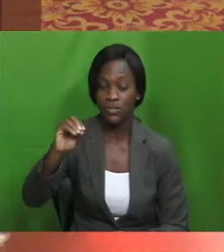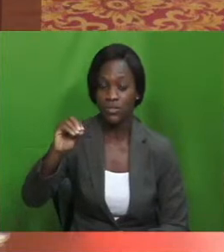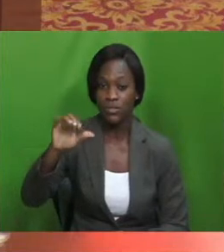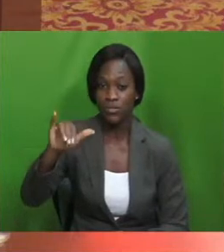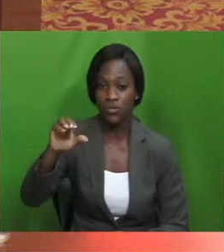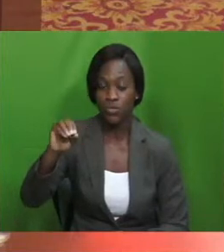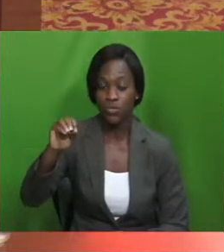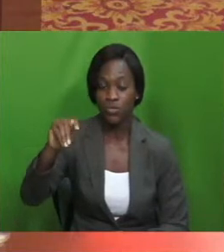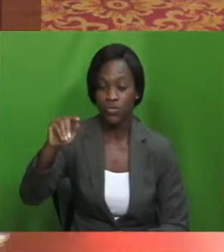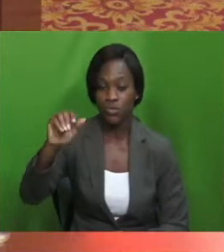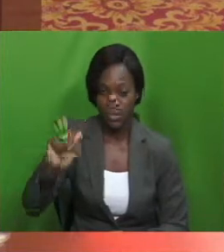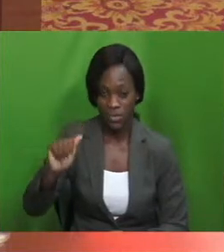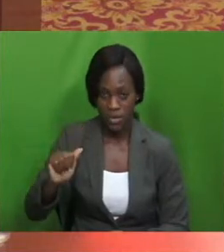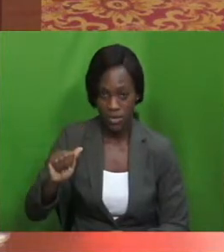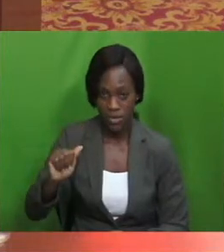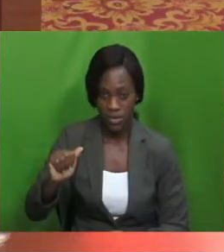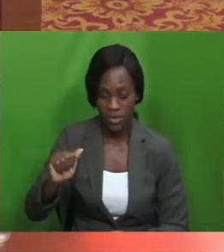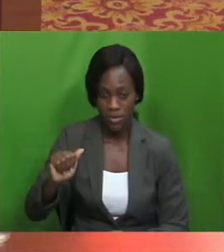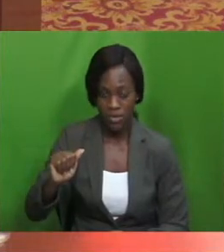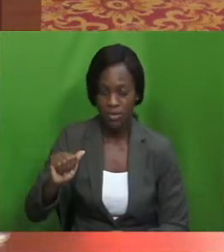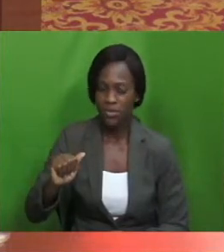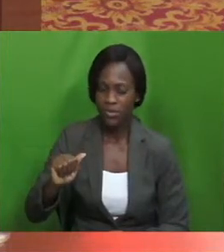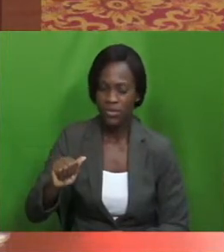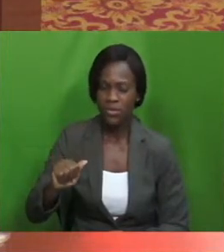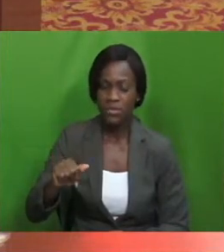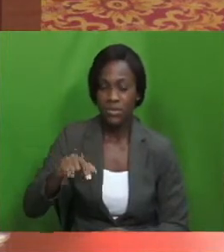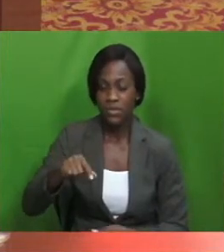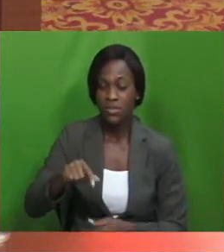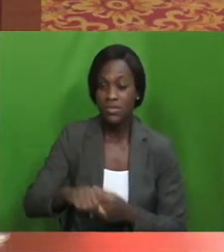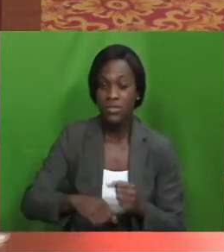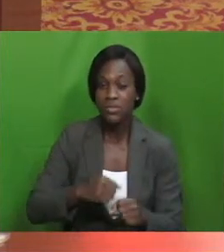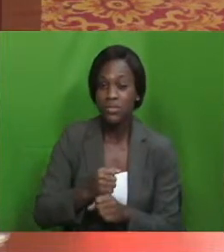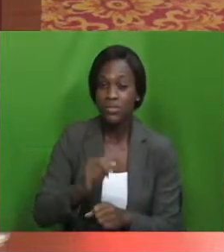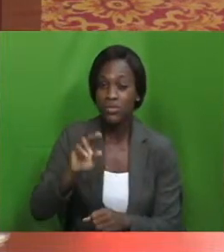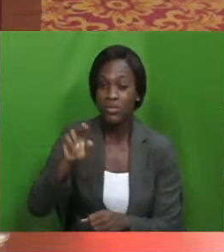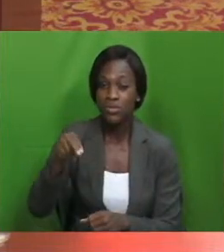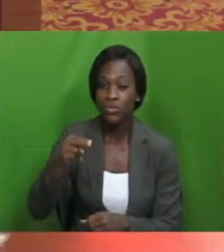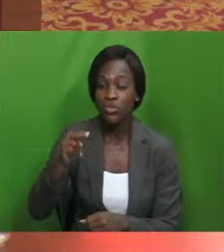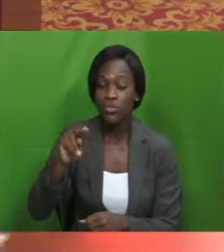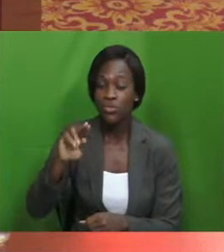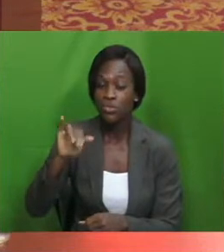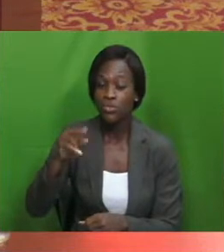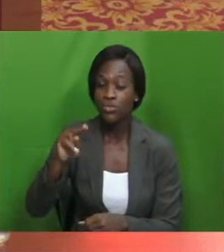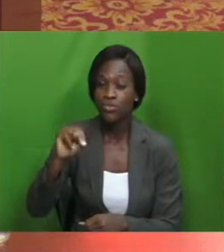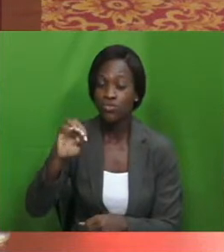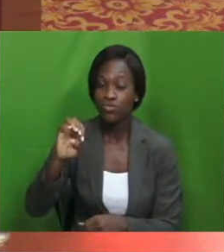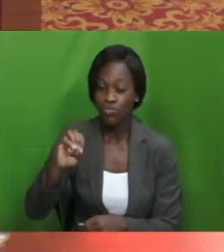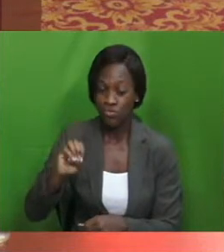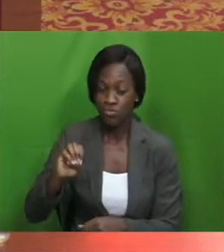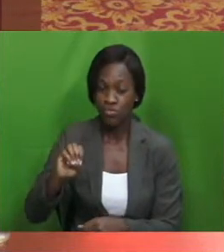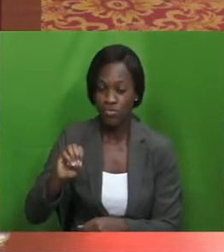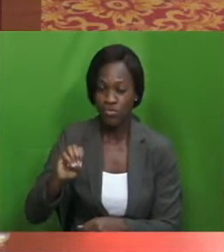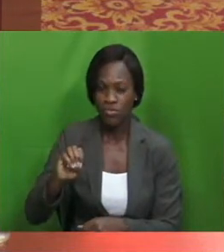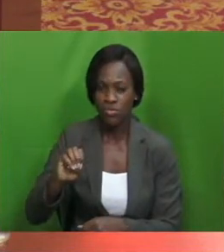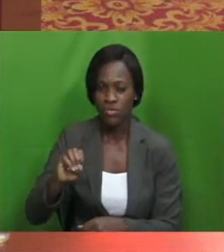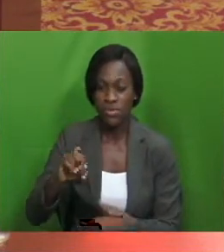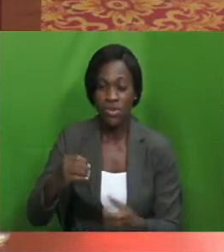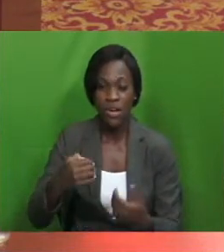Chusho in June 2021 commissioned an assembly plant in Ghana for Toyota and